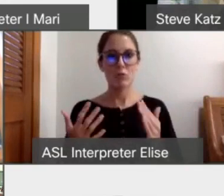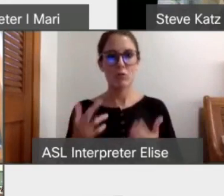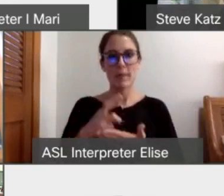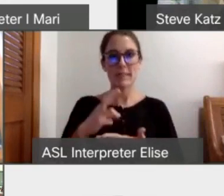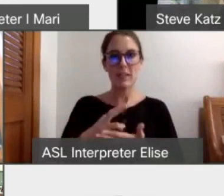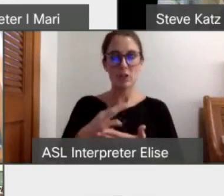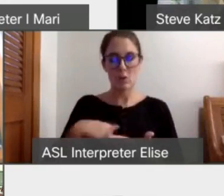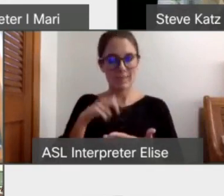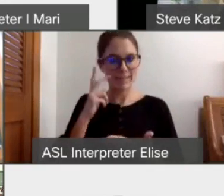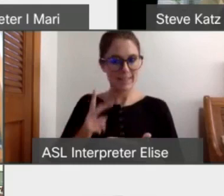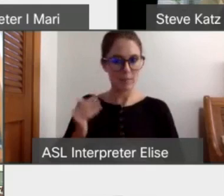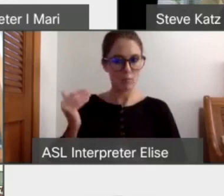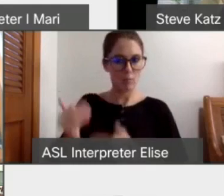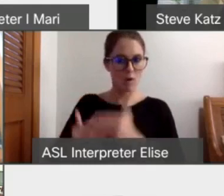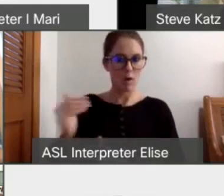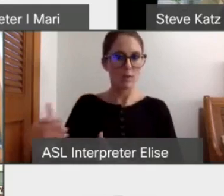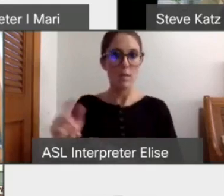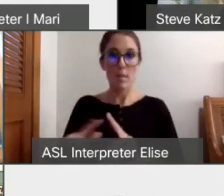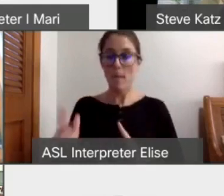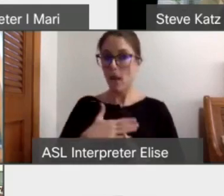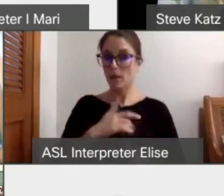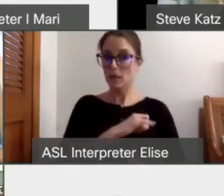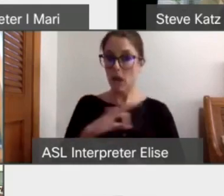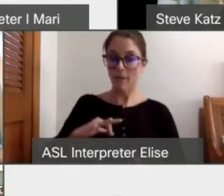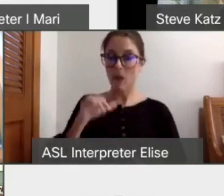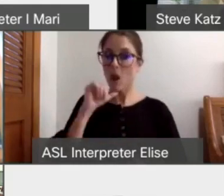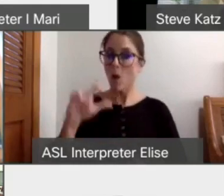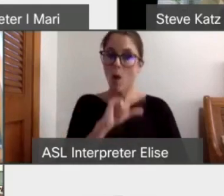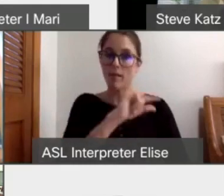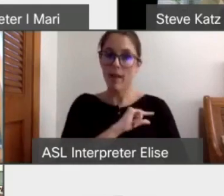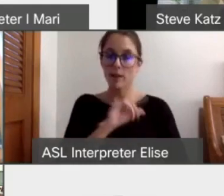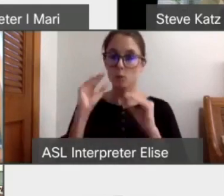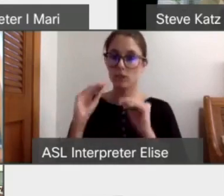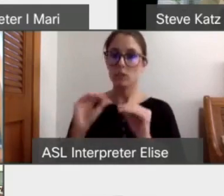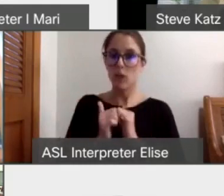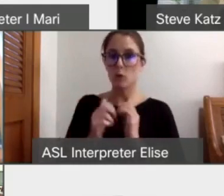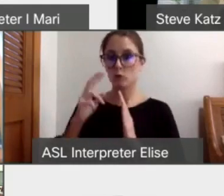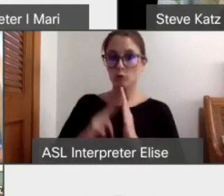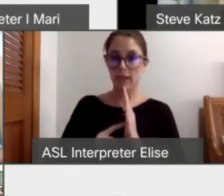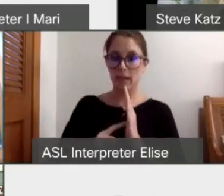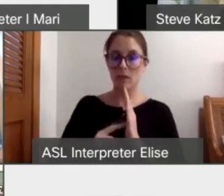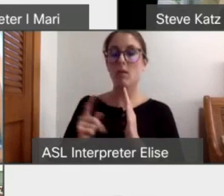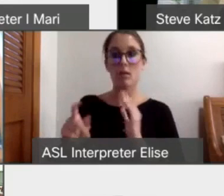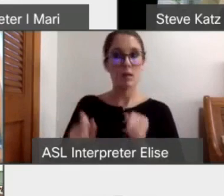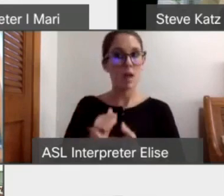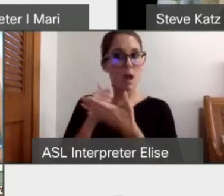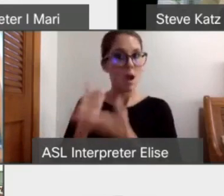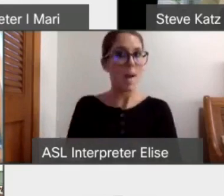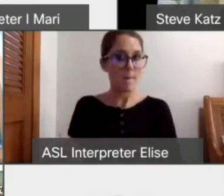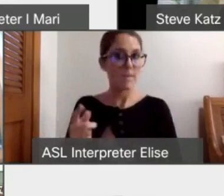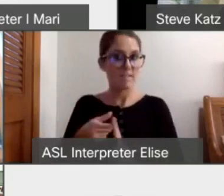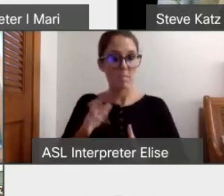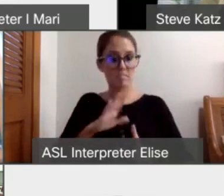my staff is definitely not qualified to teach someone how to read. They can assist someone from just what